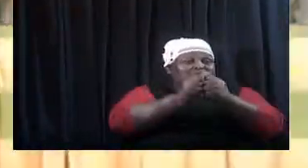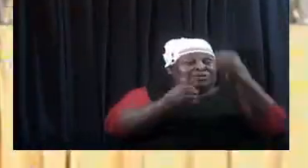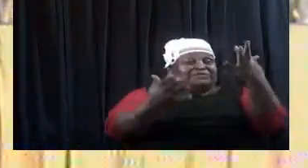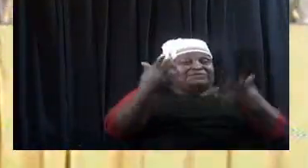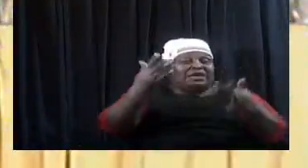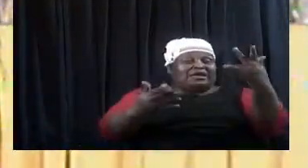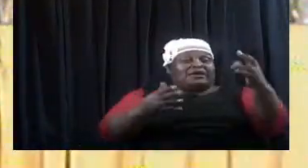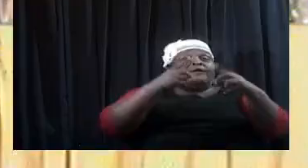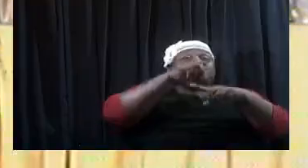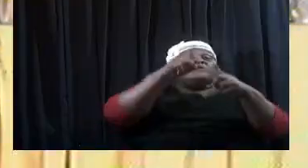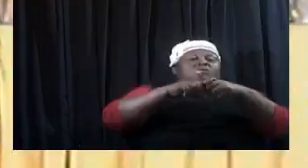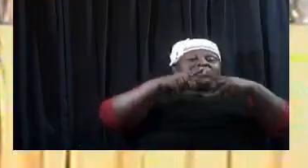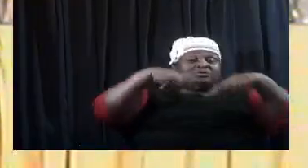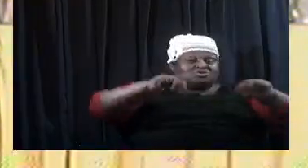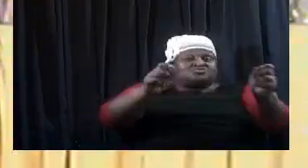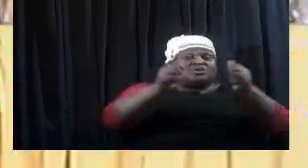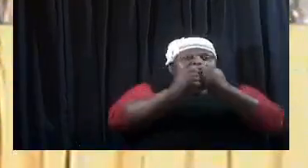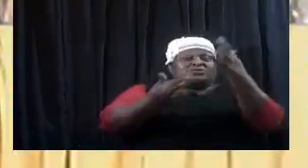when it is tried with fire.